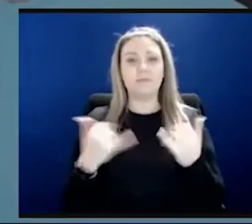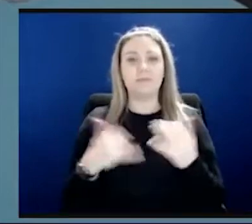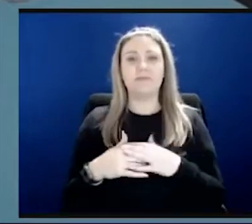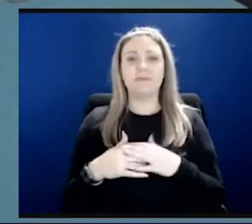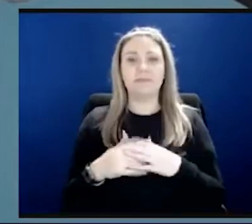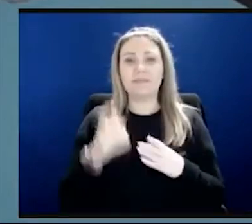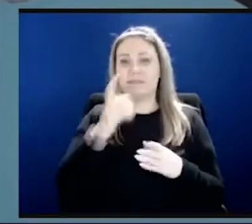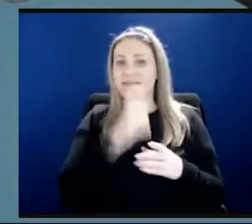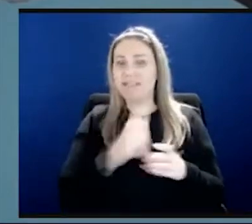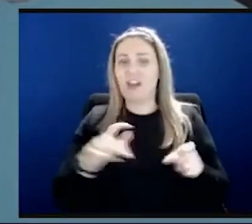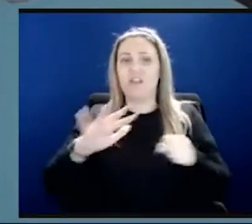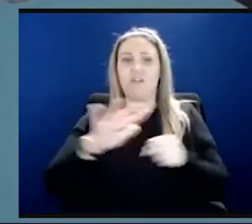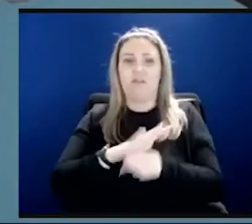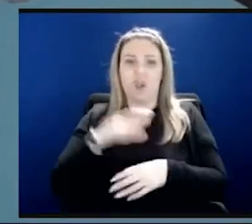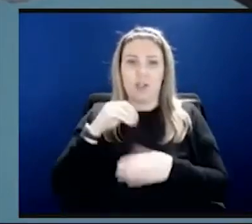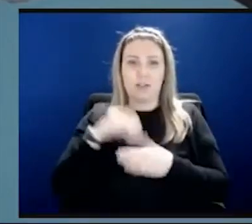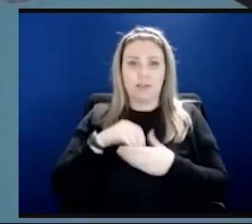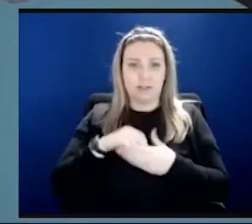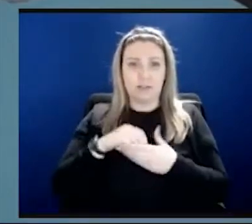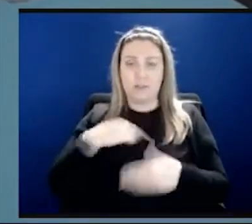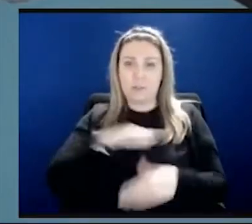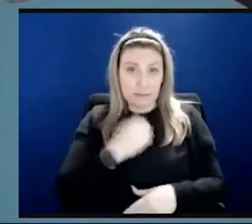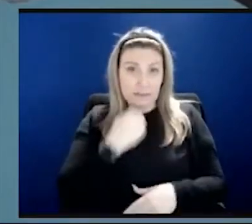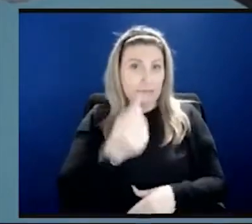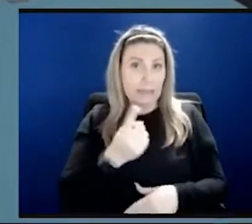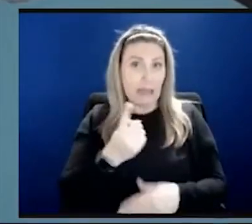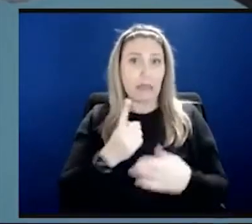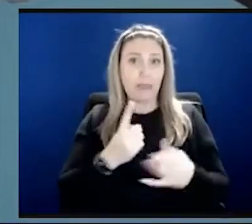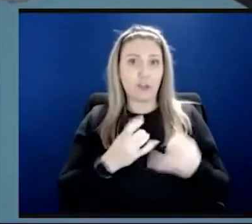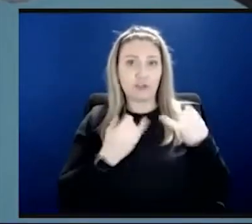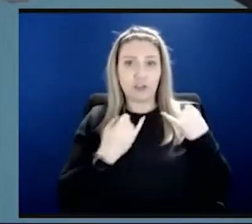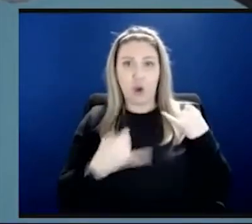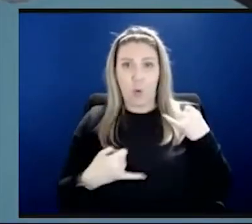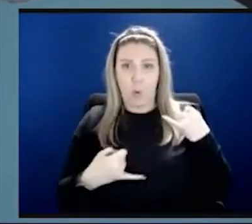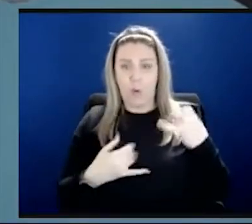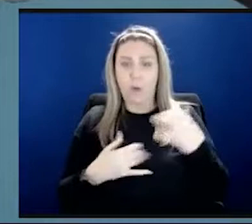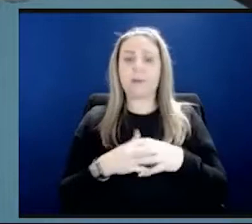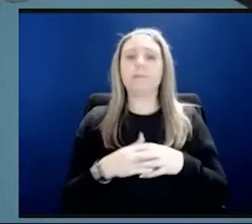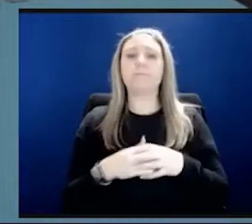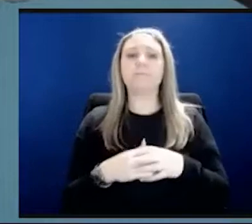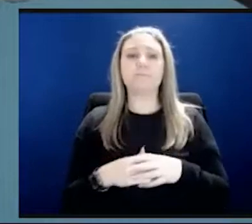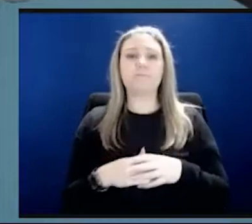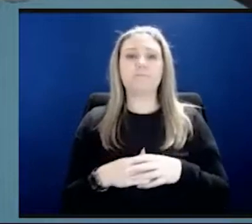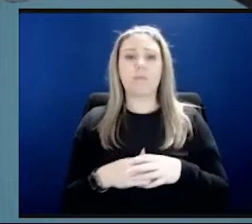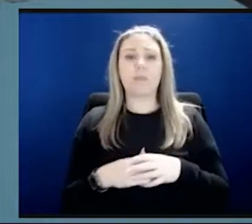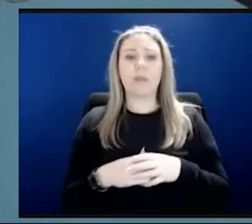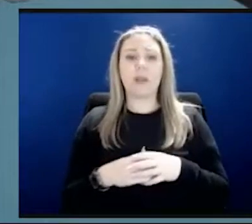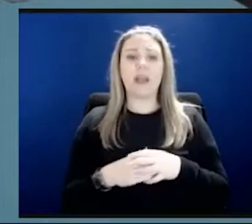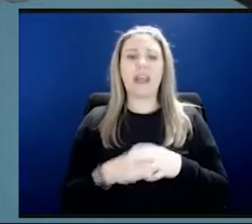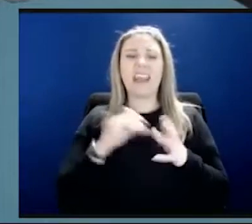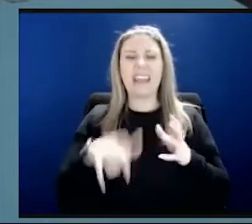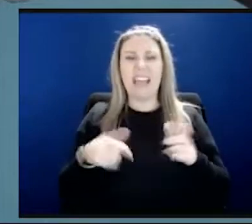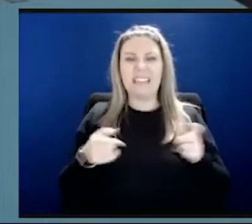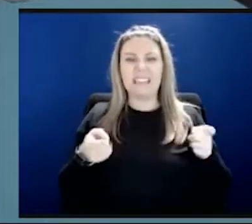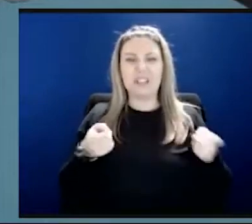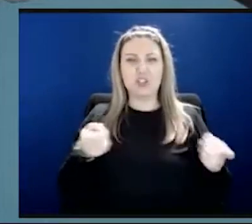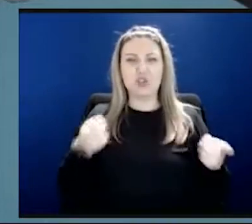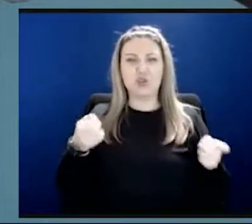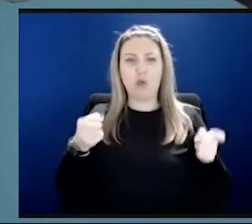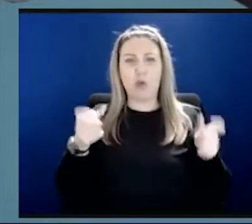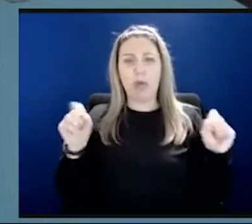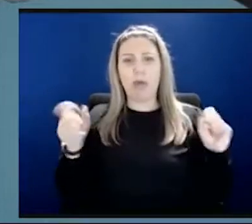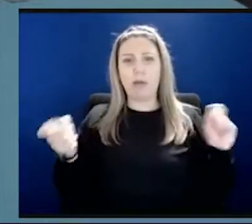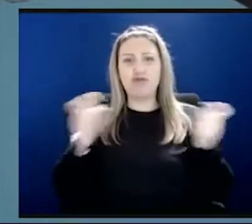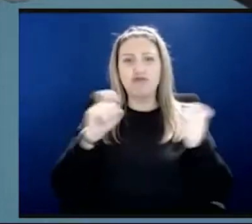So we do, I tell the patients, we sprout a cord at the end of the day, and that goes to the controller, which we can change things like the